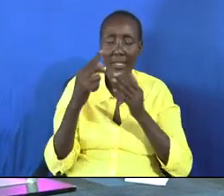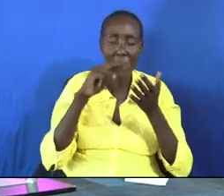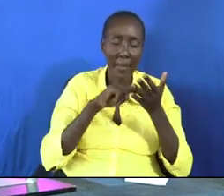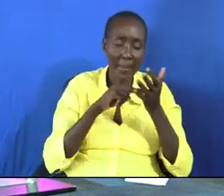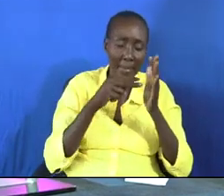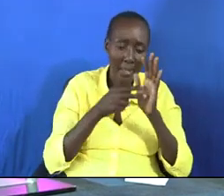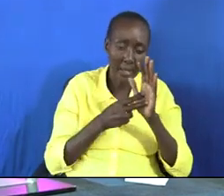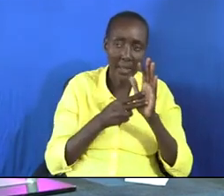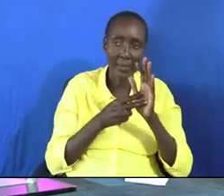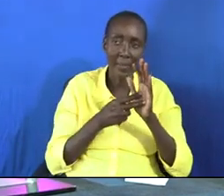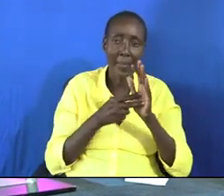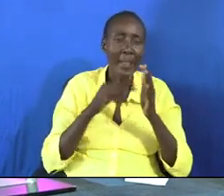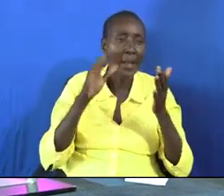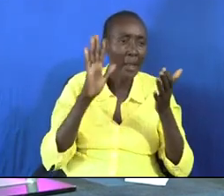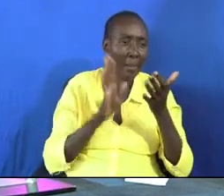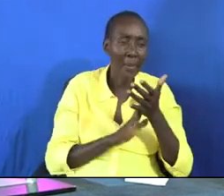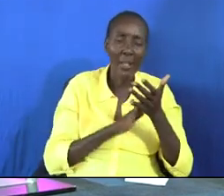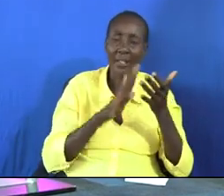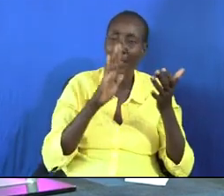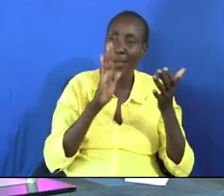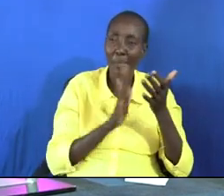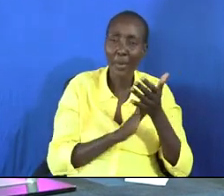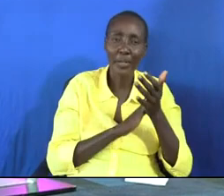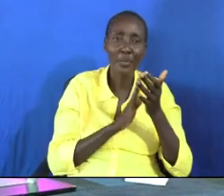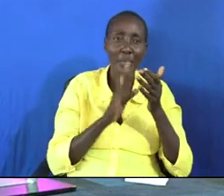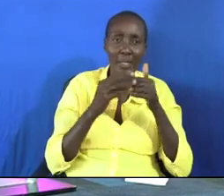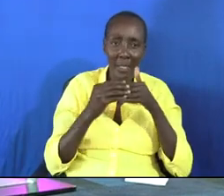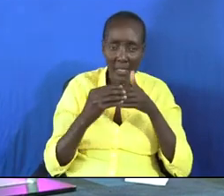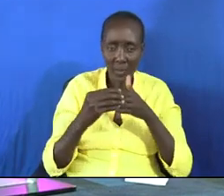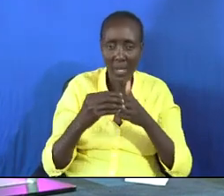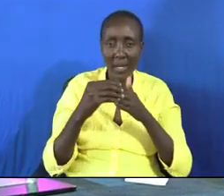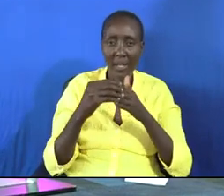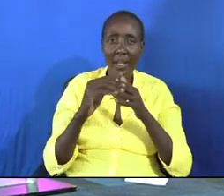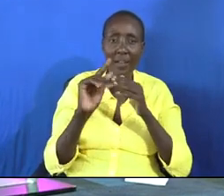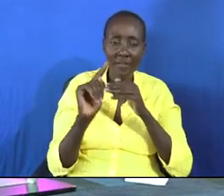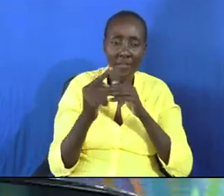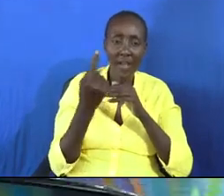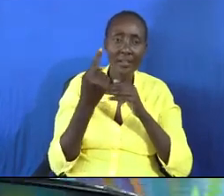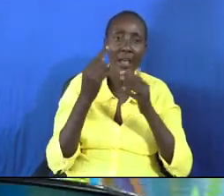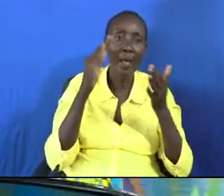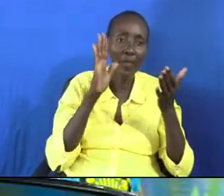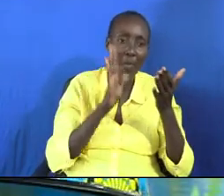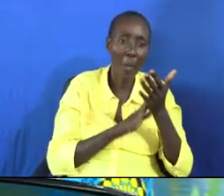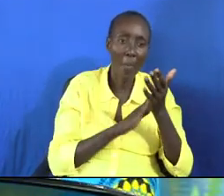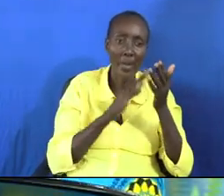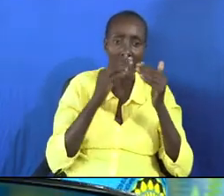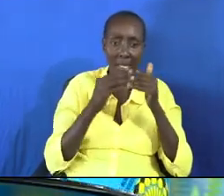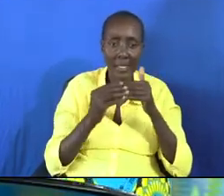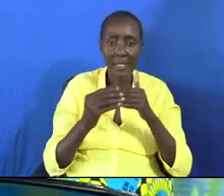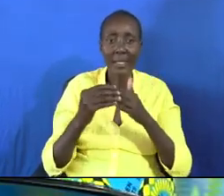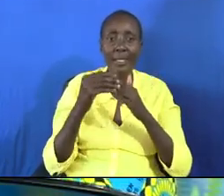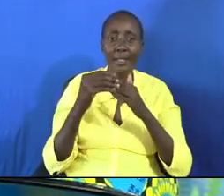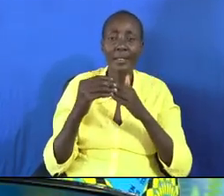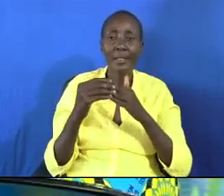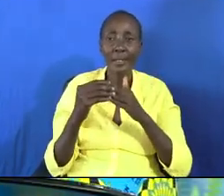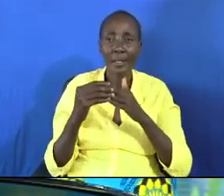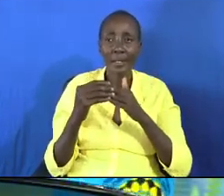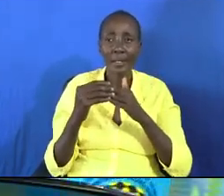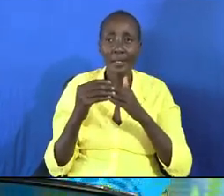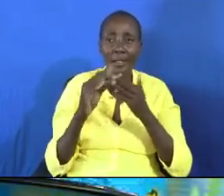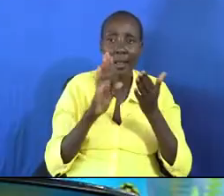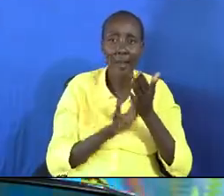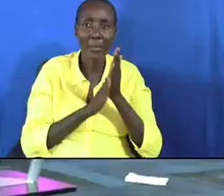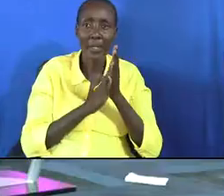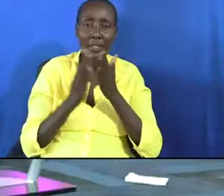Meaning, it is praise that is going to win this battle. It is praise that is going to do a